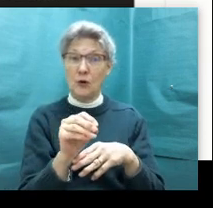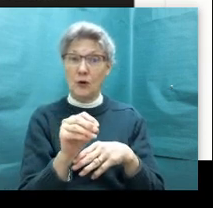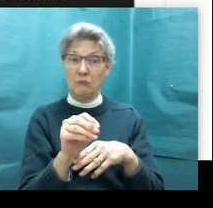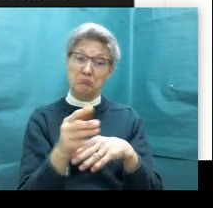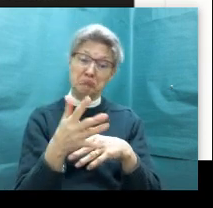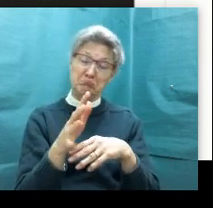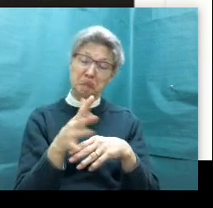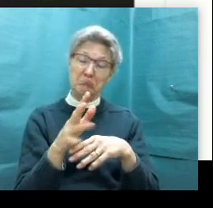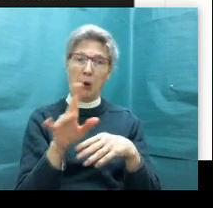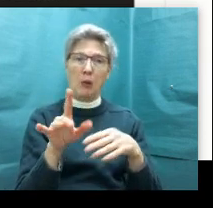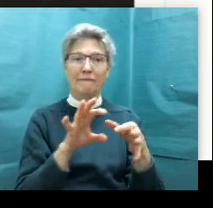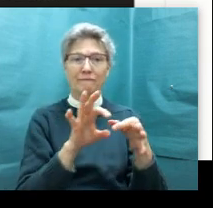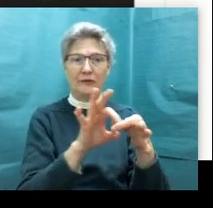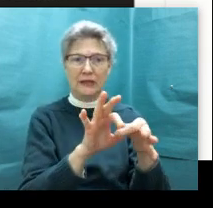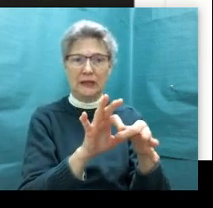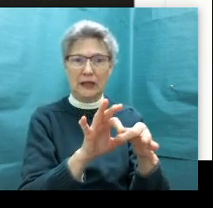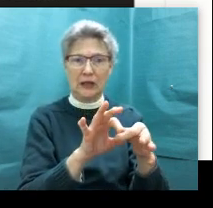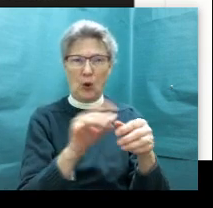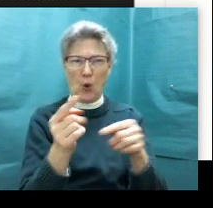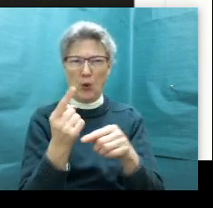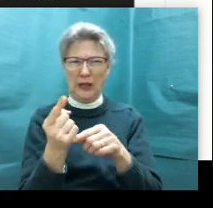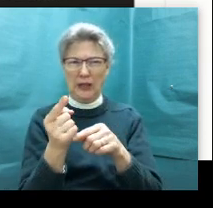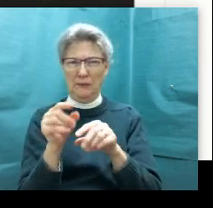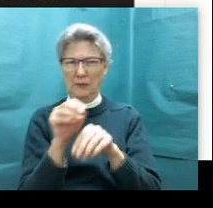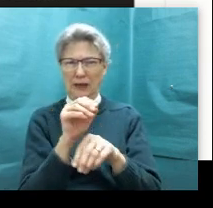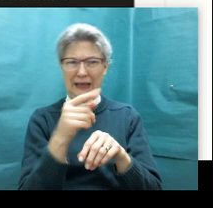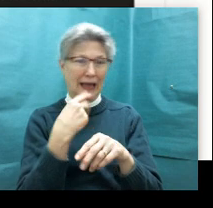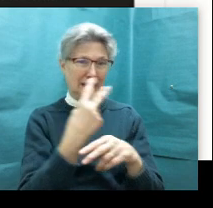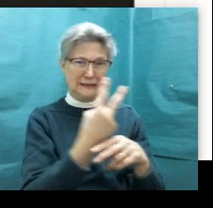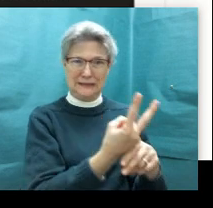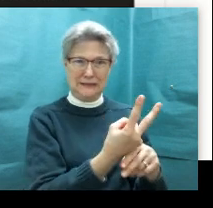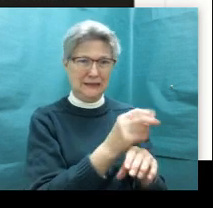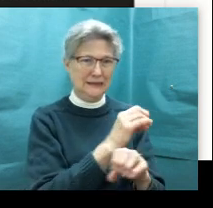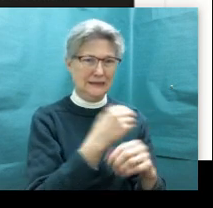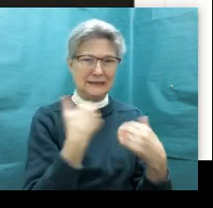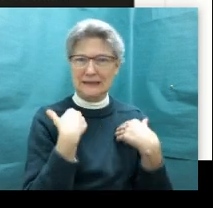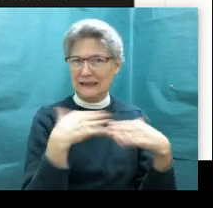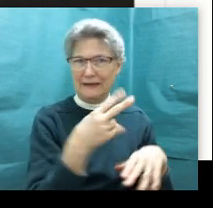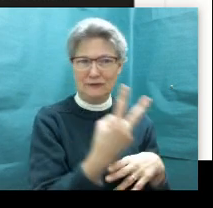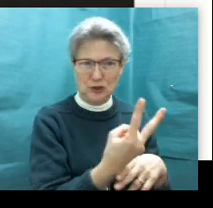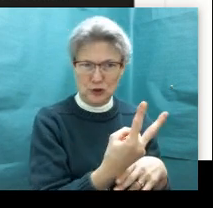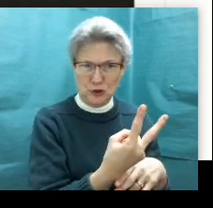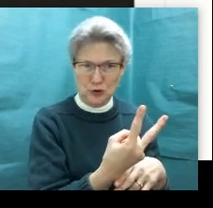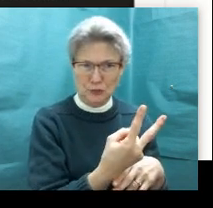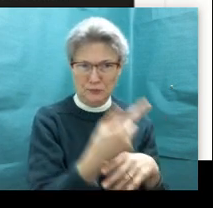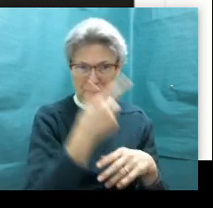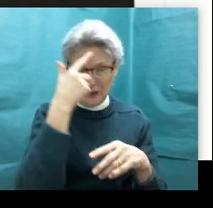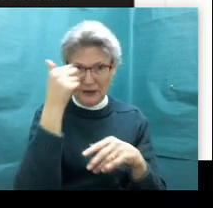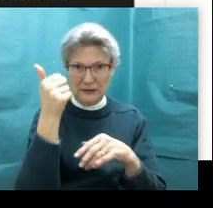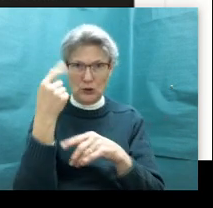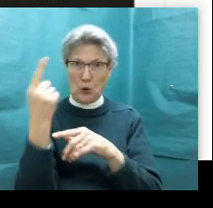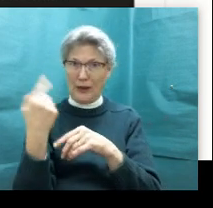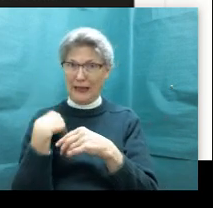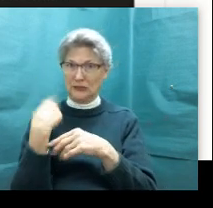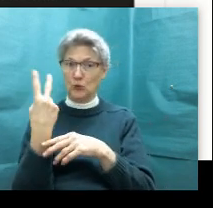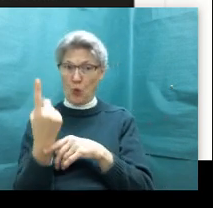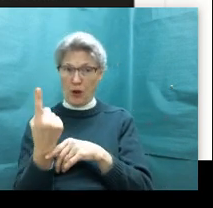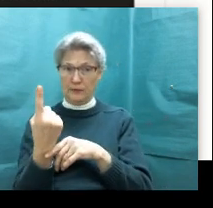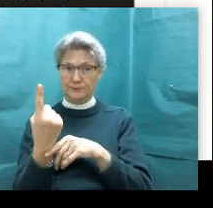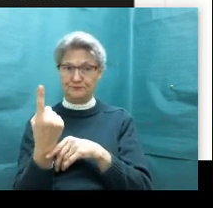will only fit in here. I can't put that with two sets of parallel sides because it only has